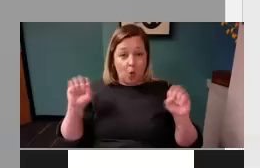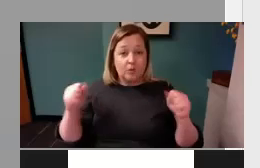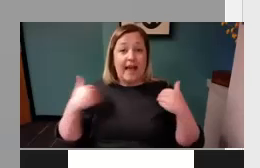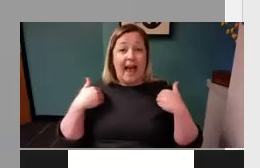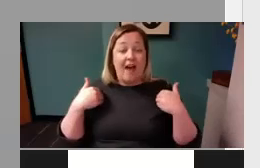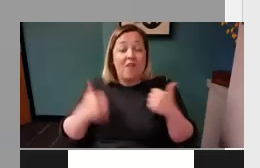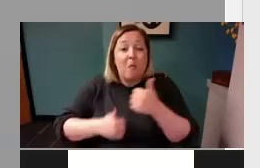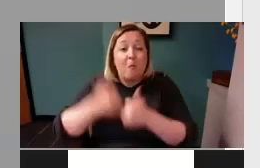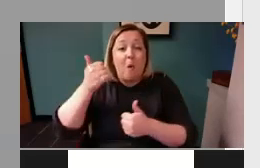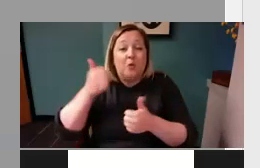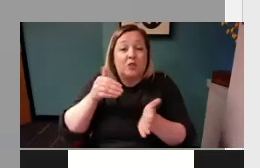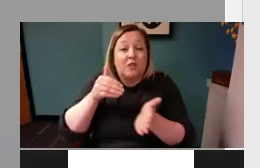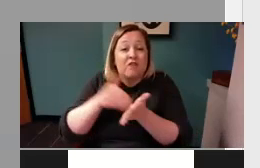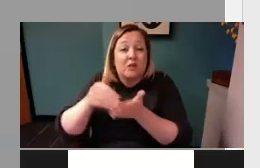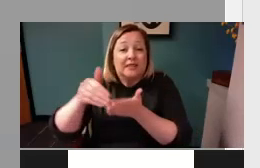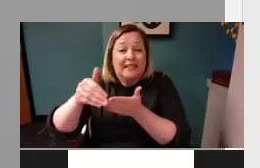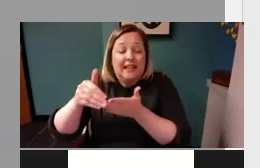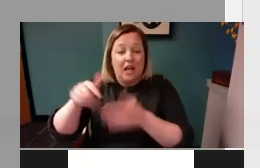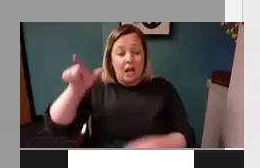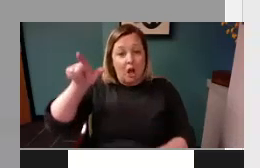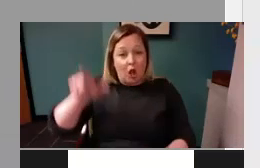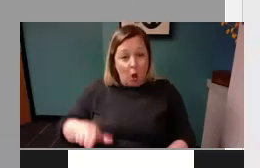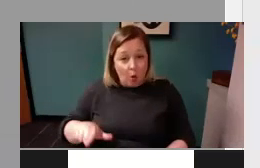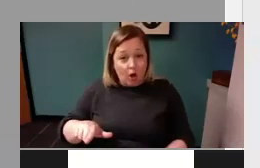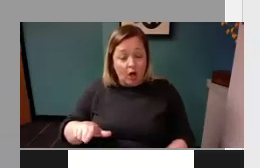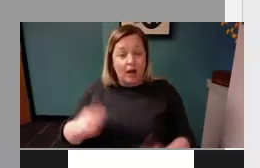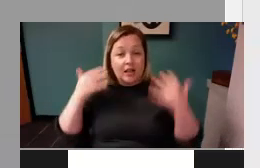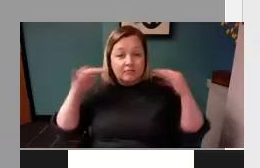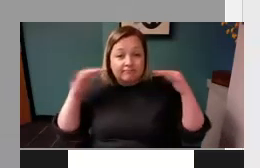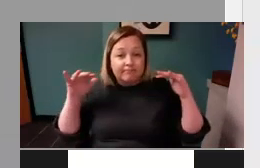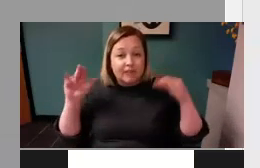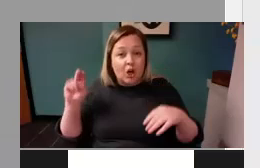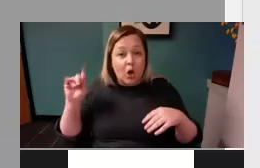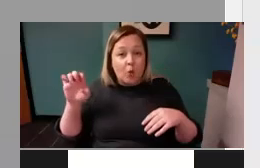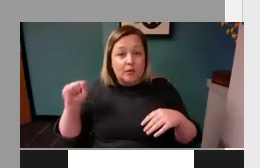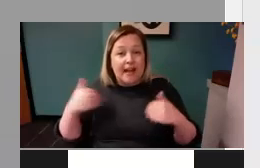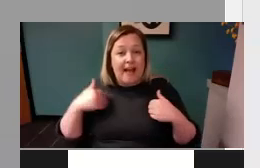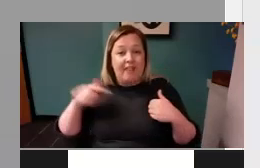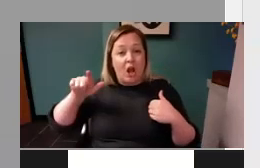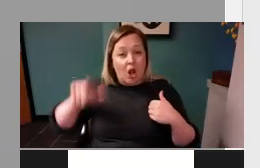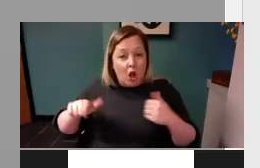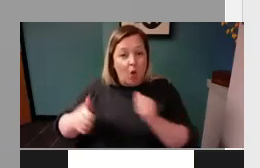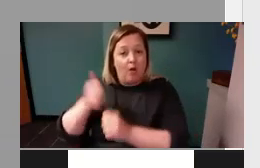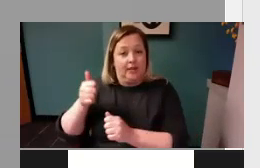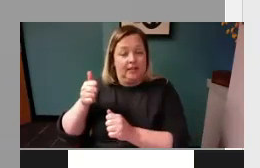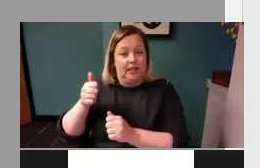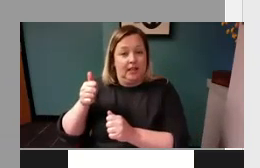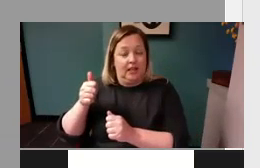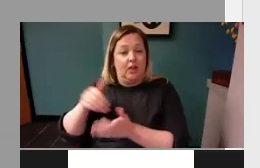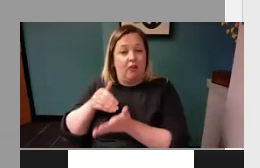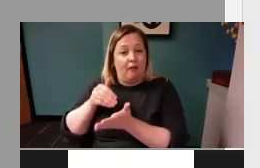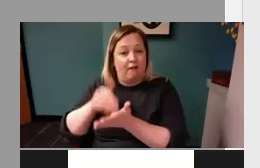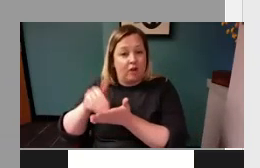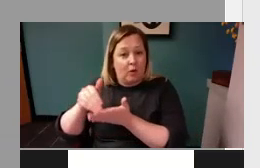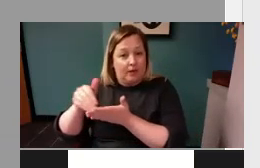go down a tree, you have the notes with the lowest frequency. So essentially what it can do is represent A with